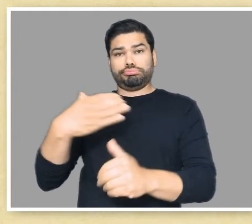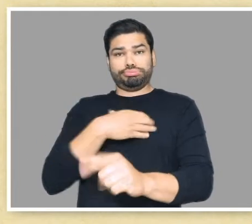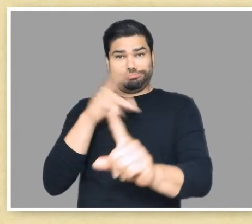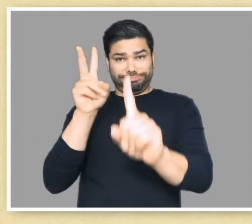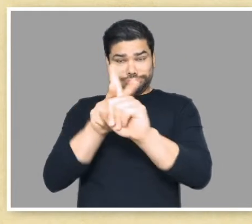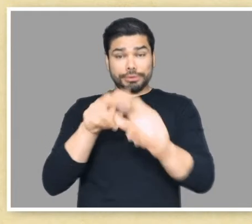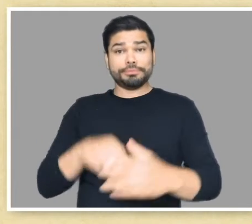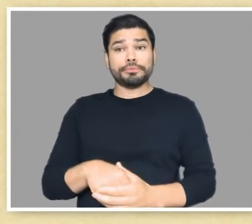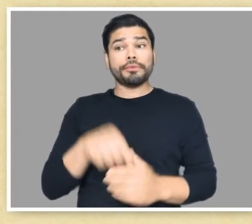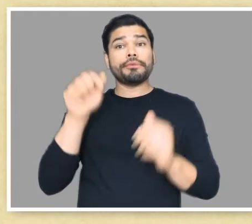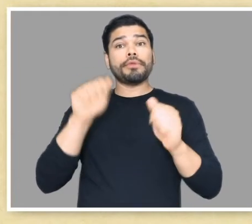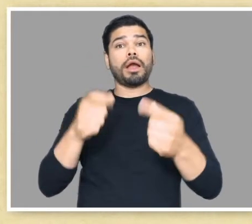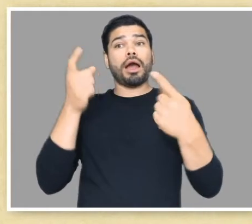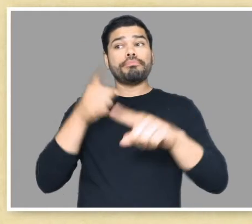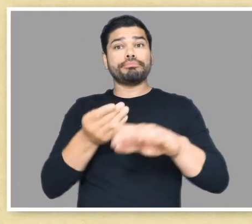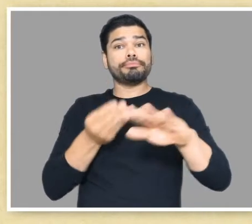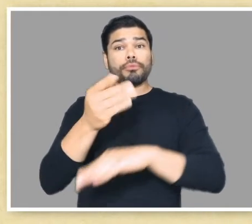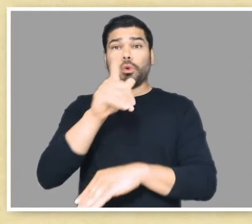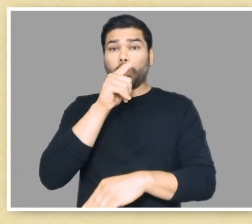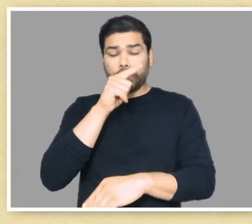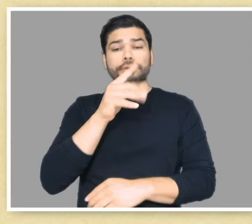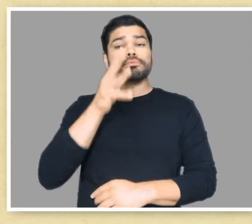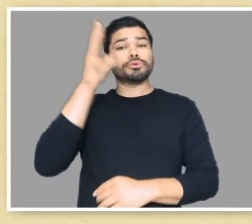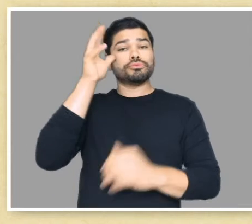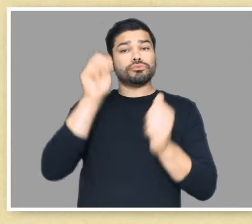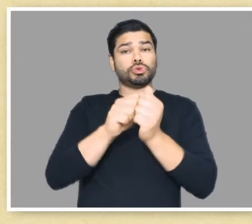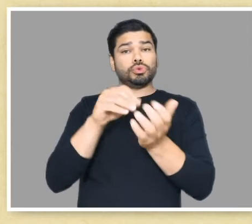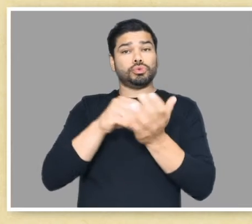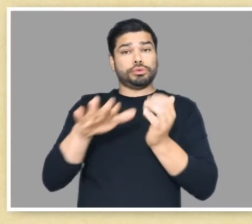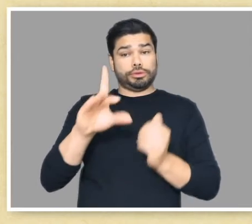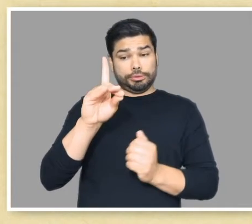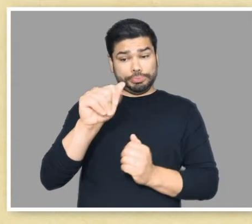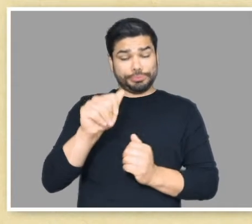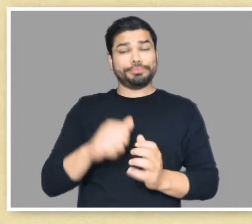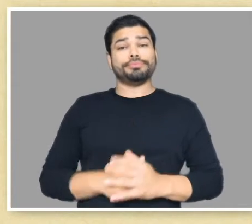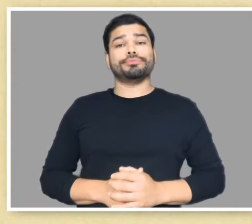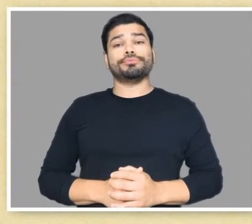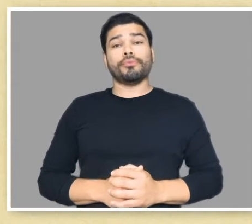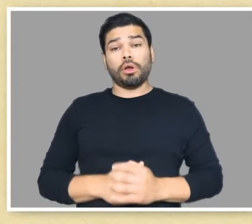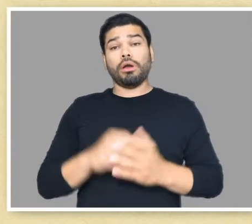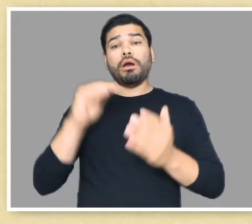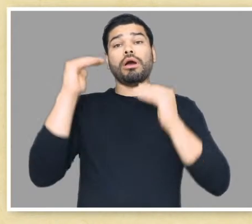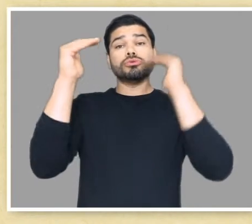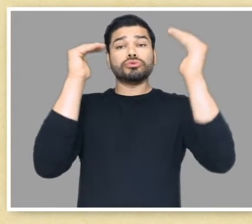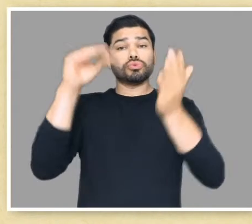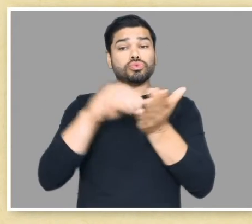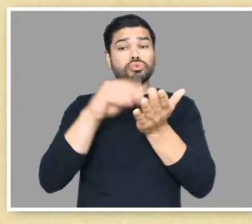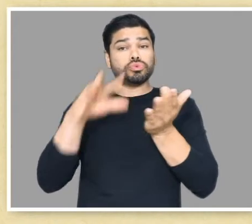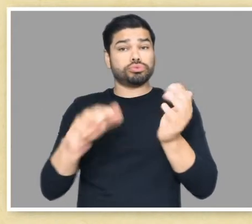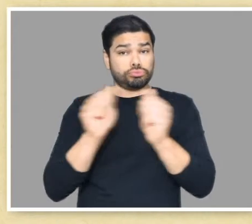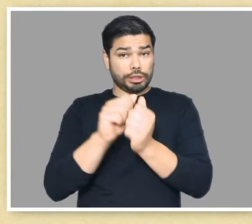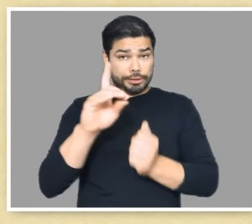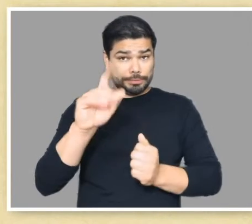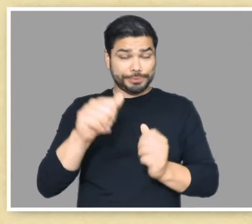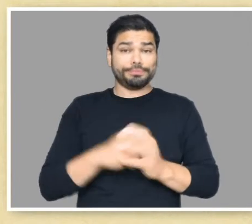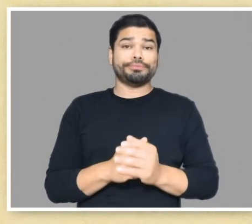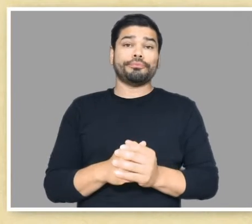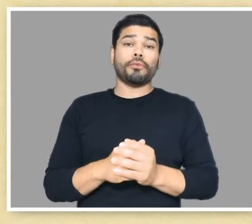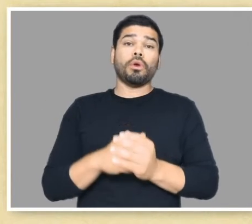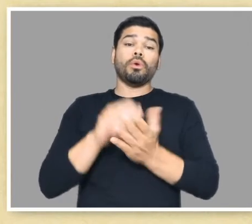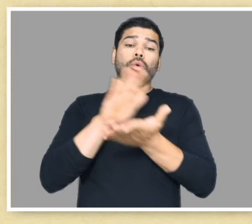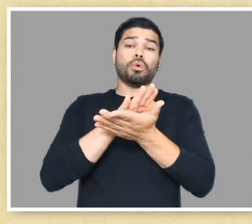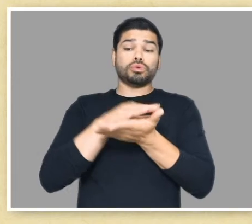a due process complaint must be filed. A due process complaint can only be filed by the parents of a student with a